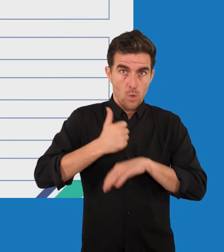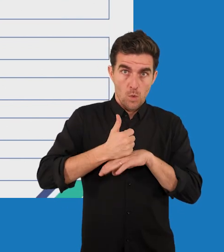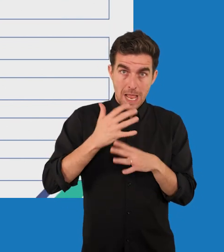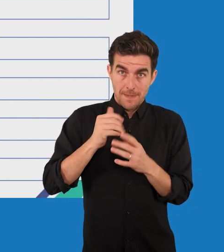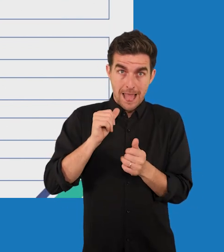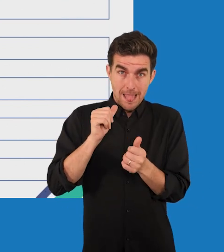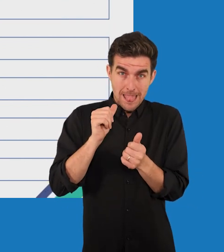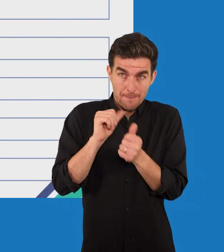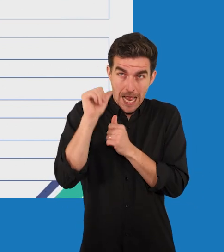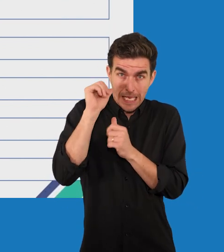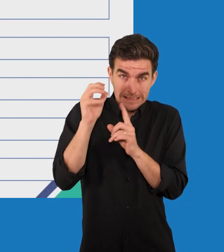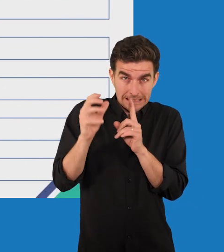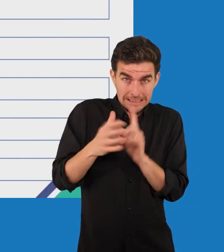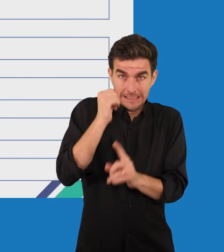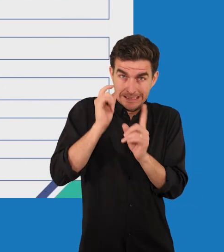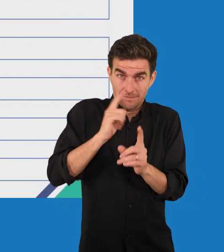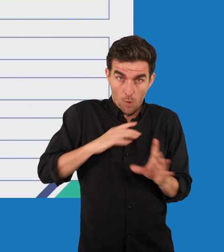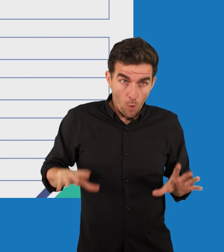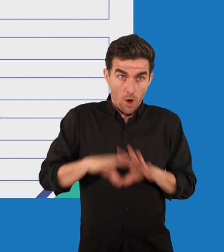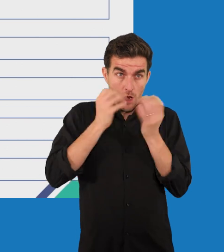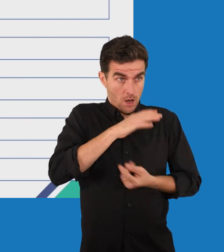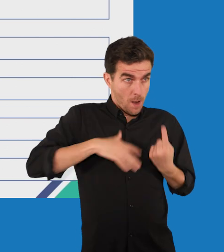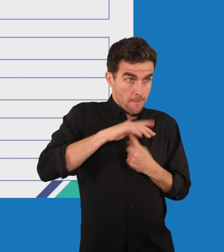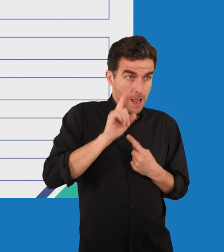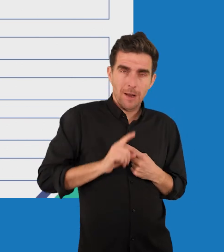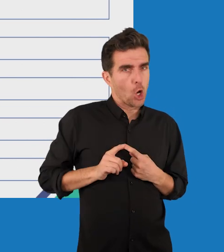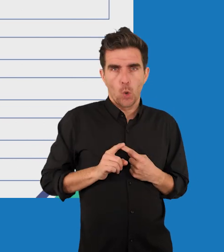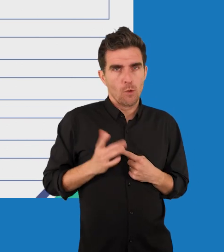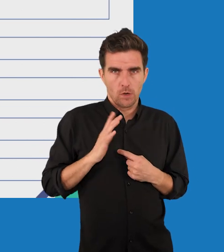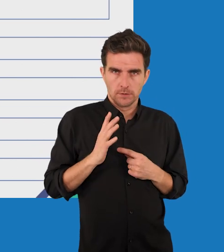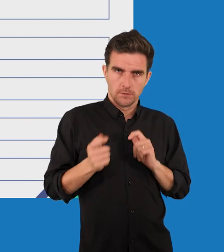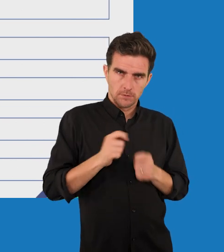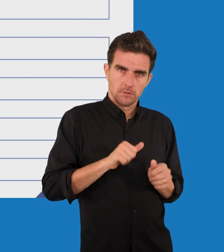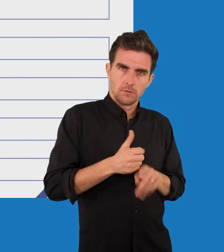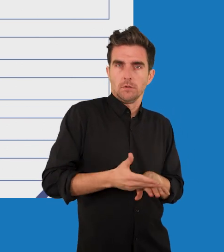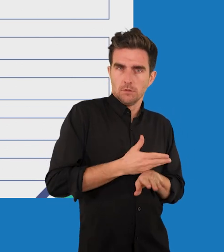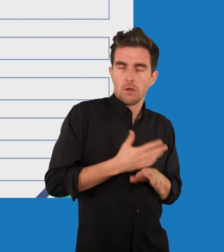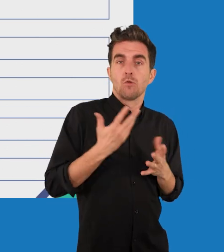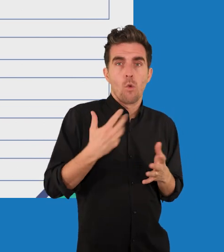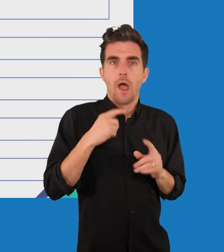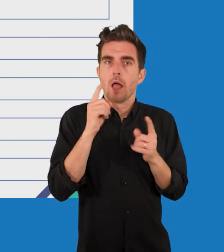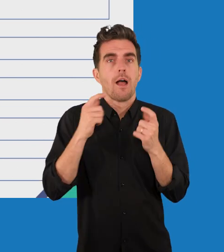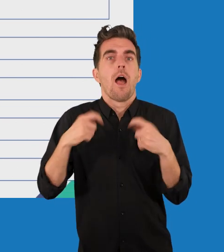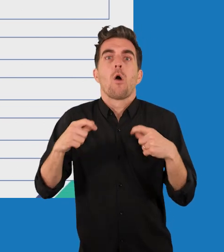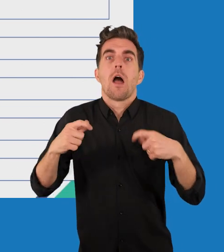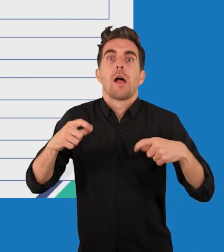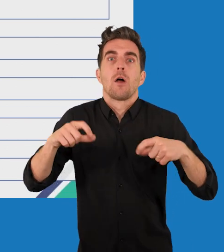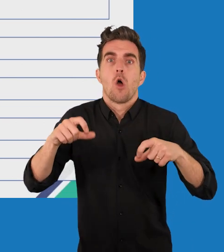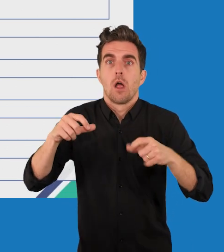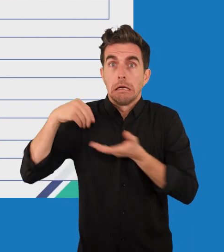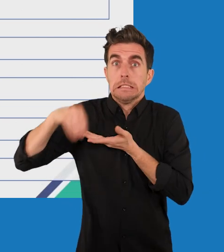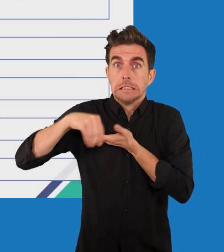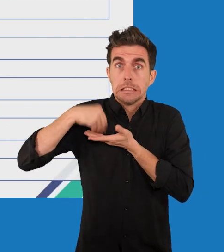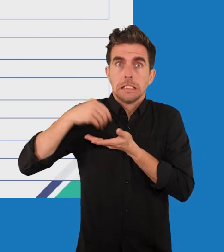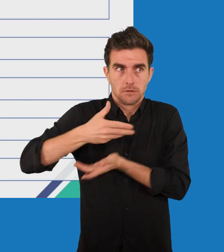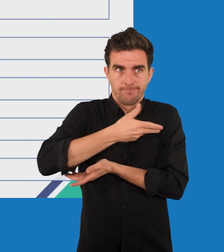up doesn't deliver the best value or the best outcomes for local people. And we also know that we cannot continue